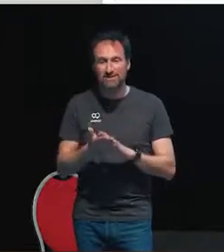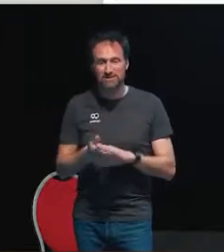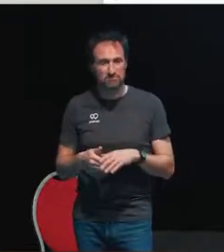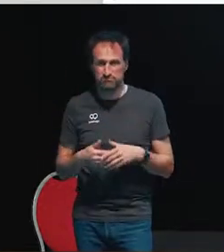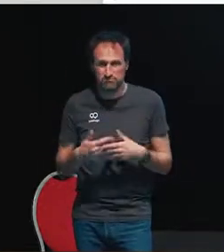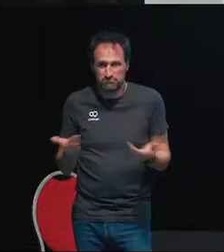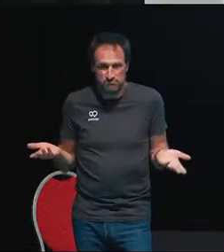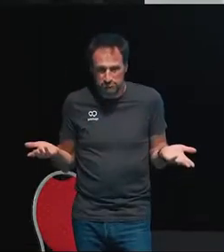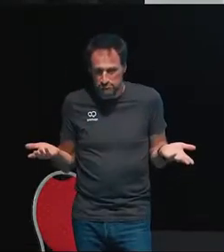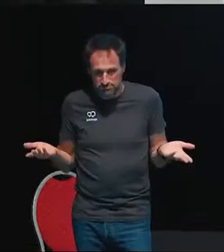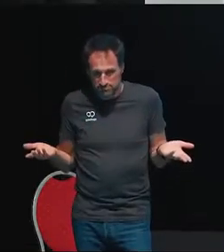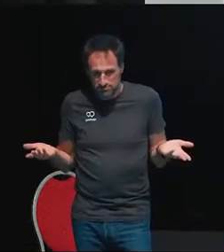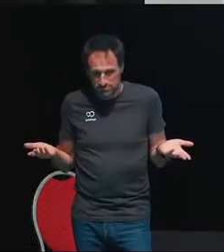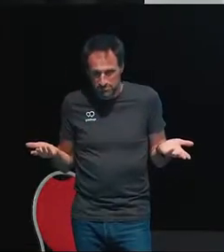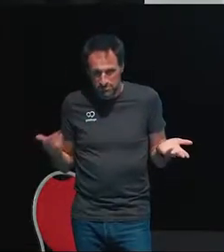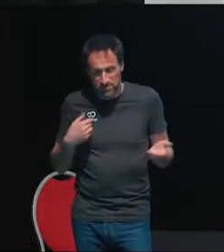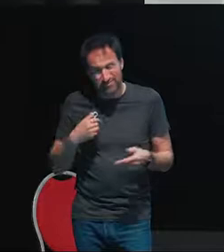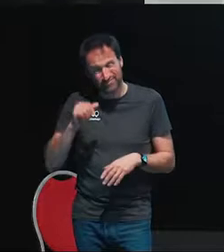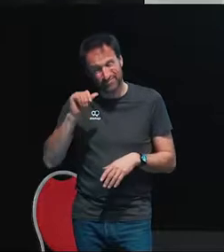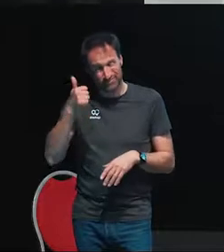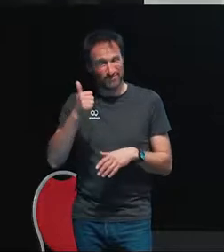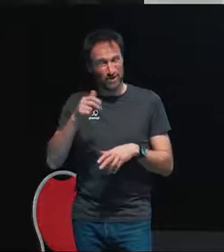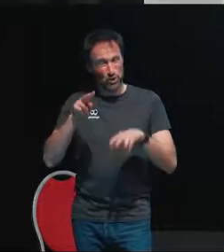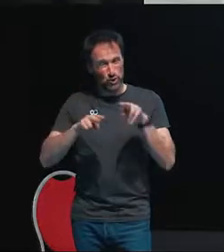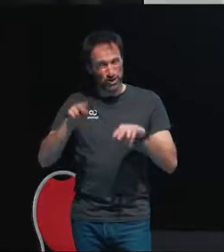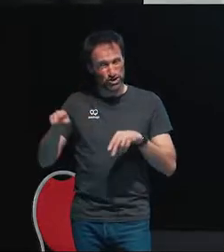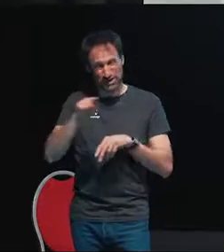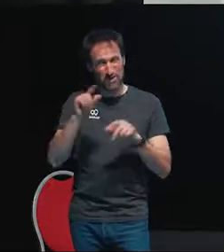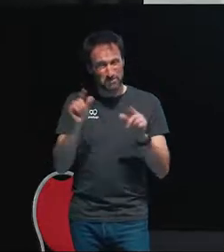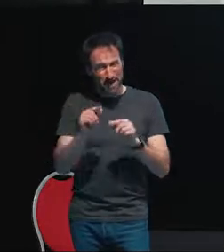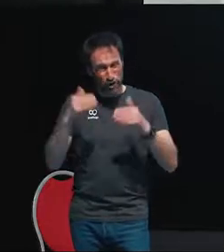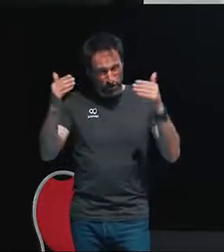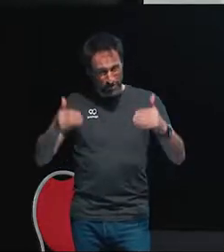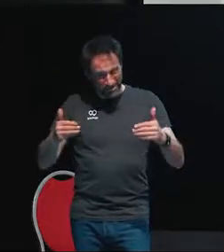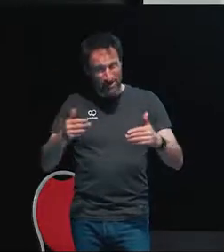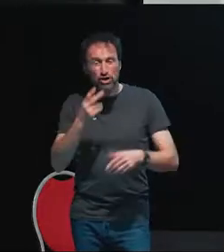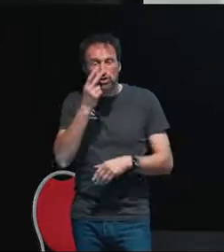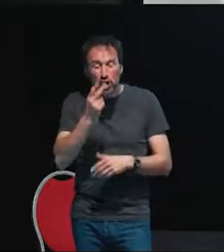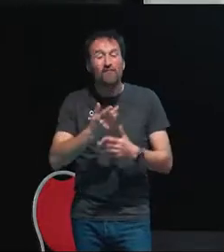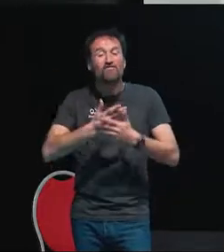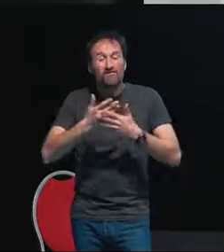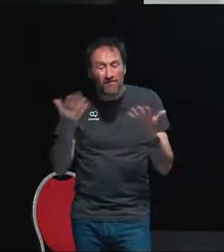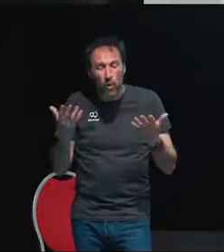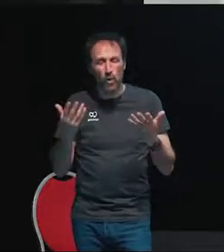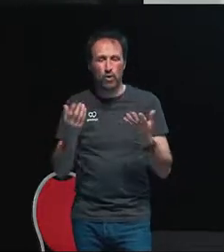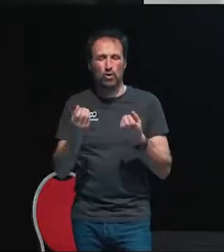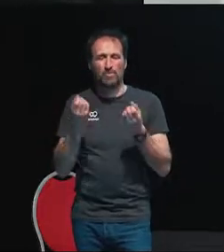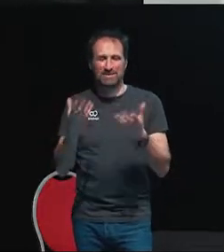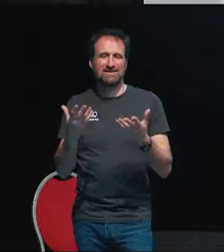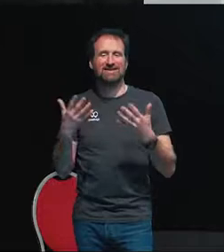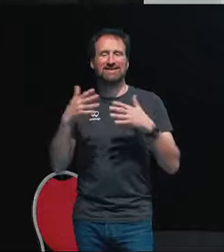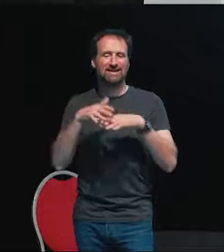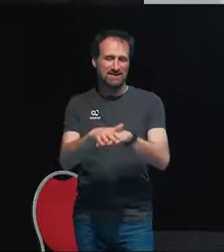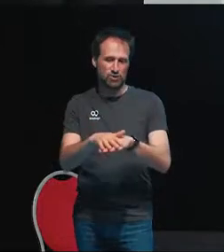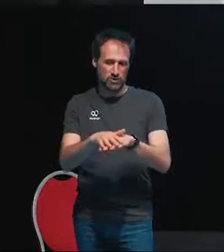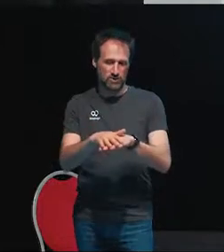the main question the main thing that distinguishes between them is where does integration happen and which point of integration makes sense